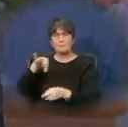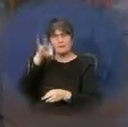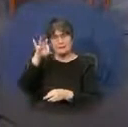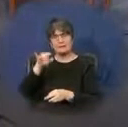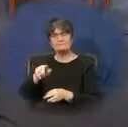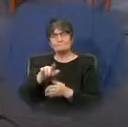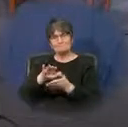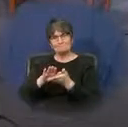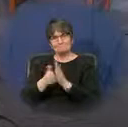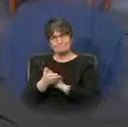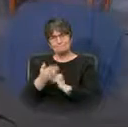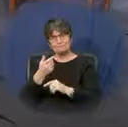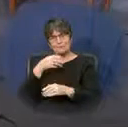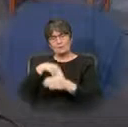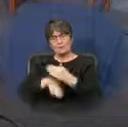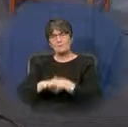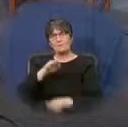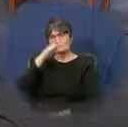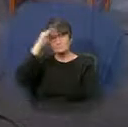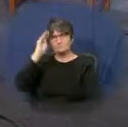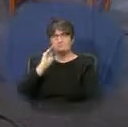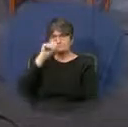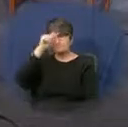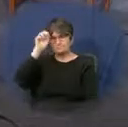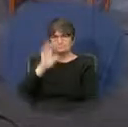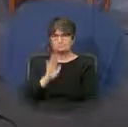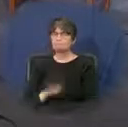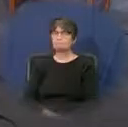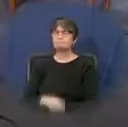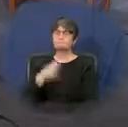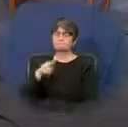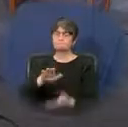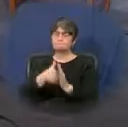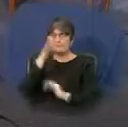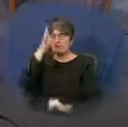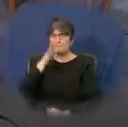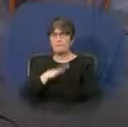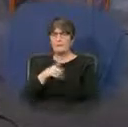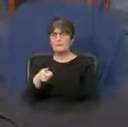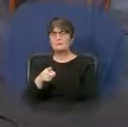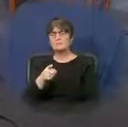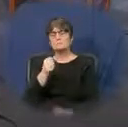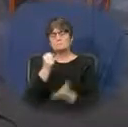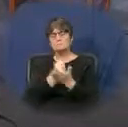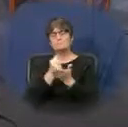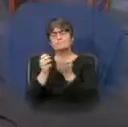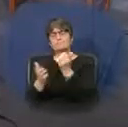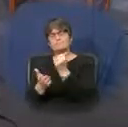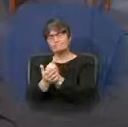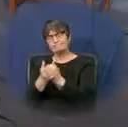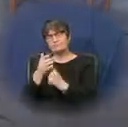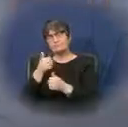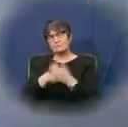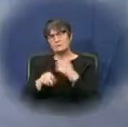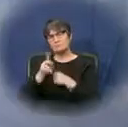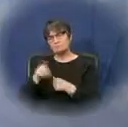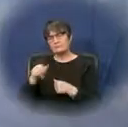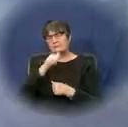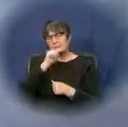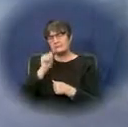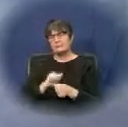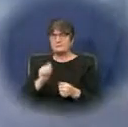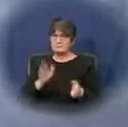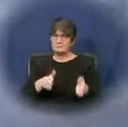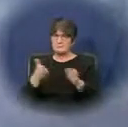was incarnate of the Virgin Mary, and became man. For our sake he was crucified under Pontius Pilate. He suffered death, and